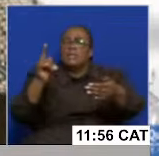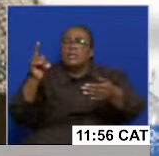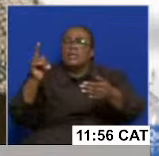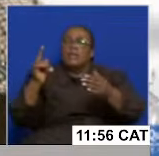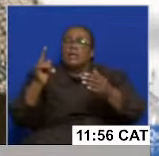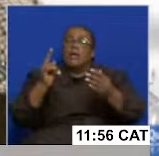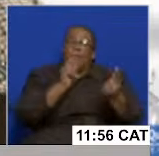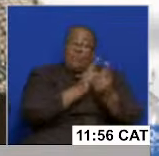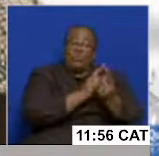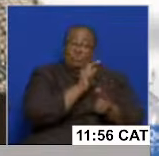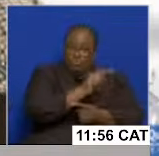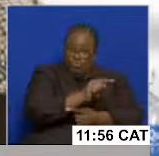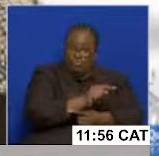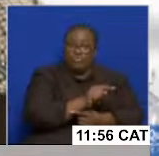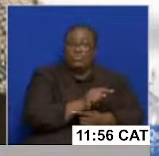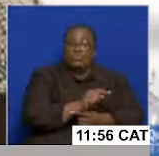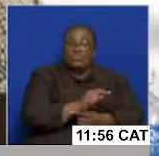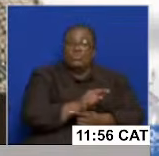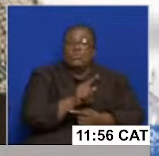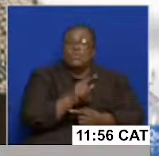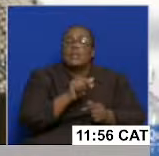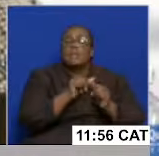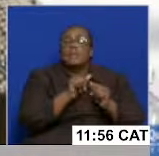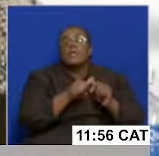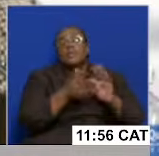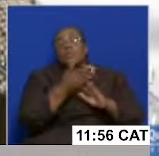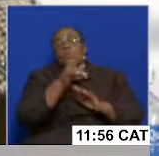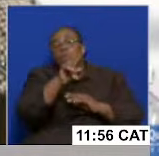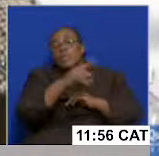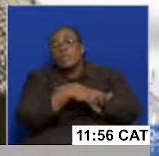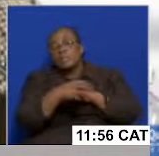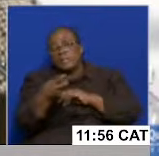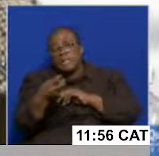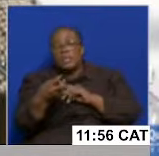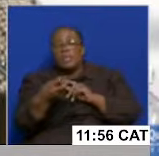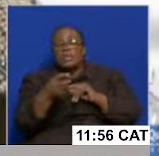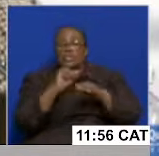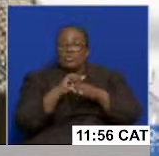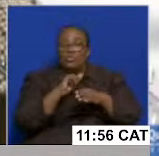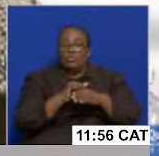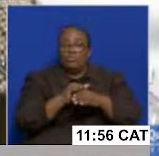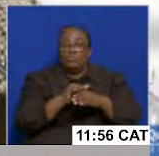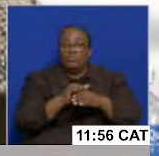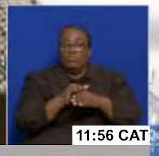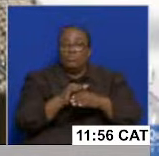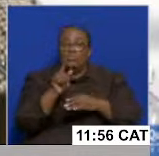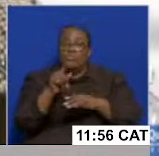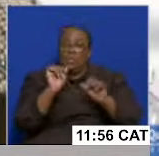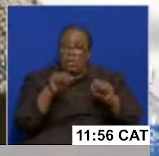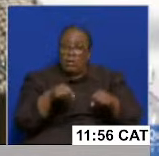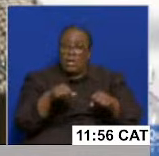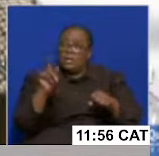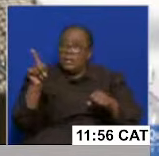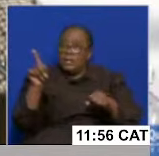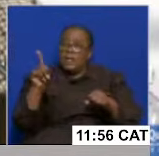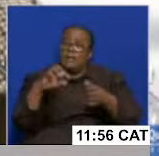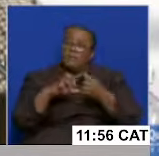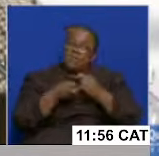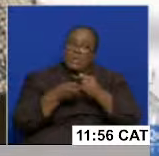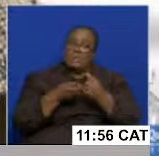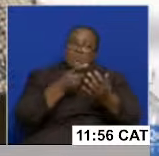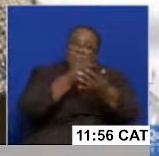to steal the stones from him, would you agree that he attempted to purchase the stones and was unsuccessful and then